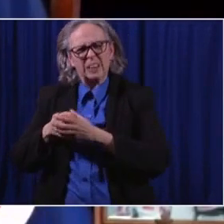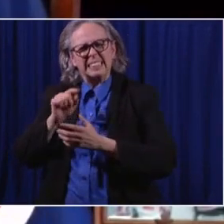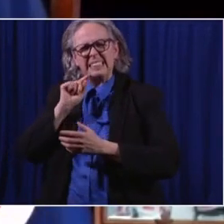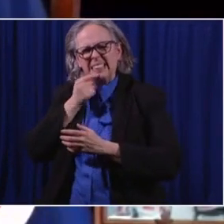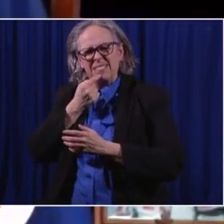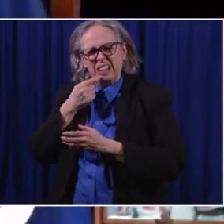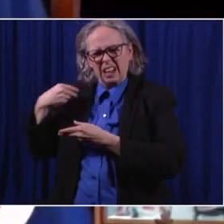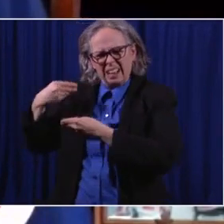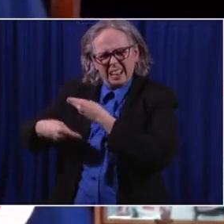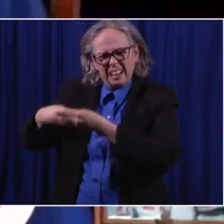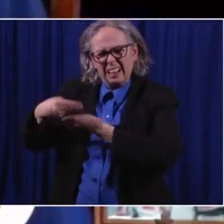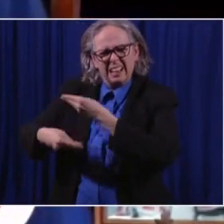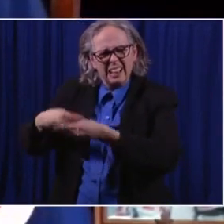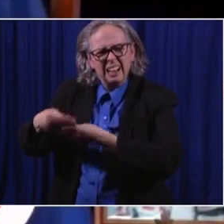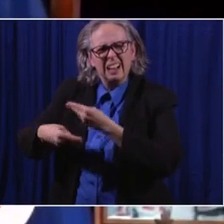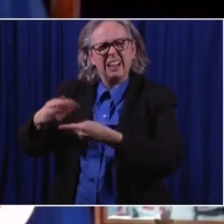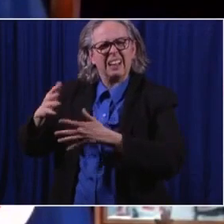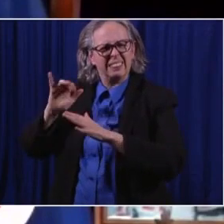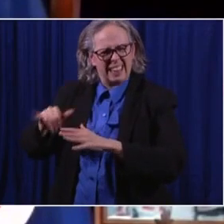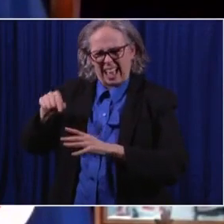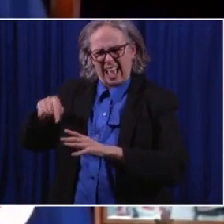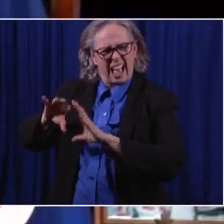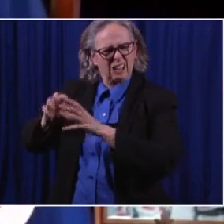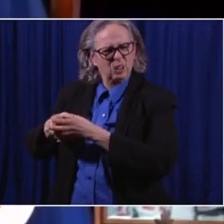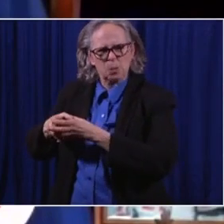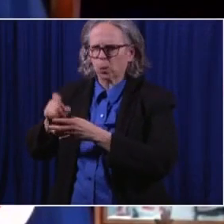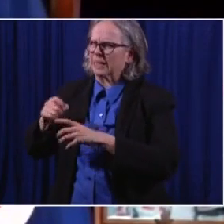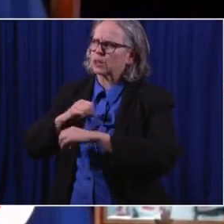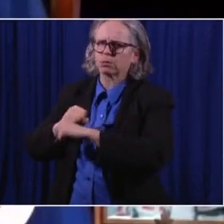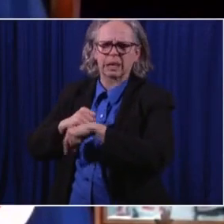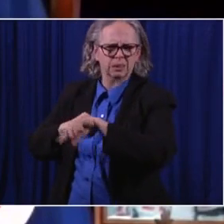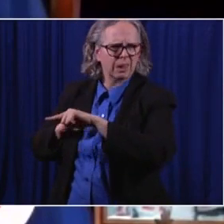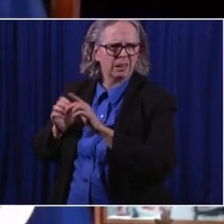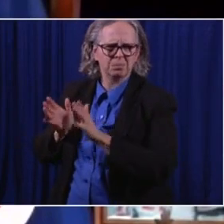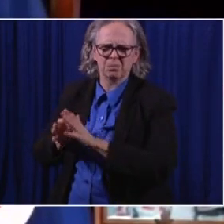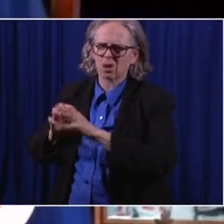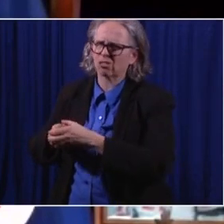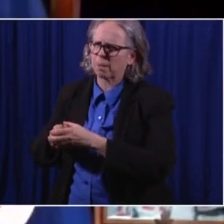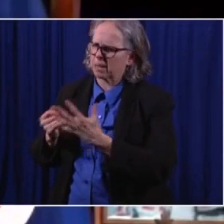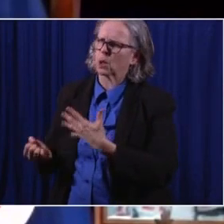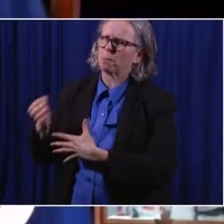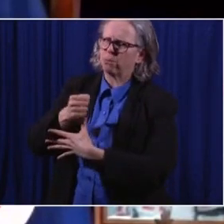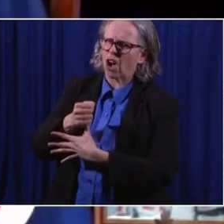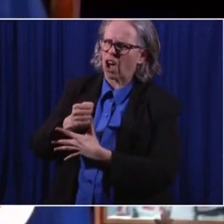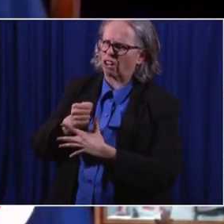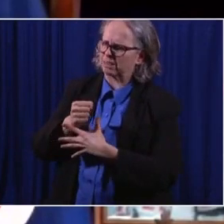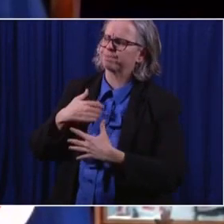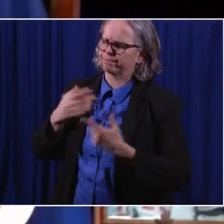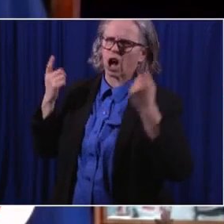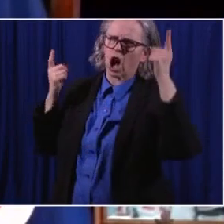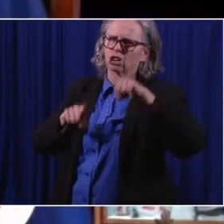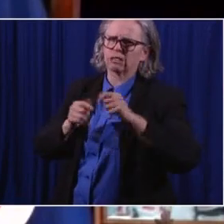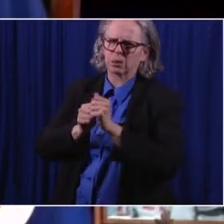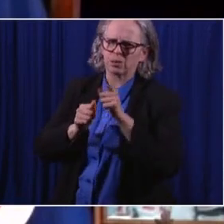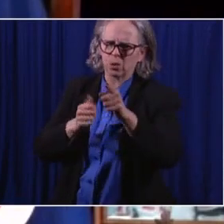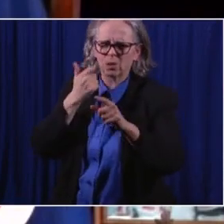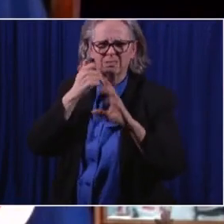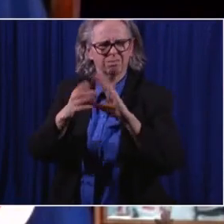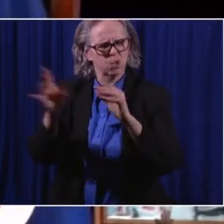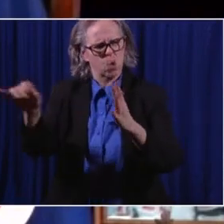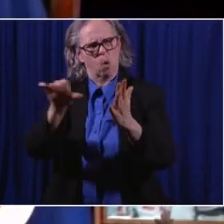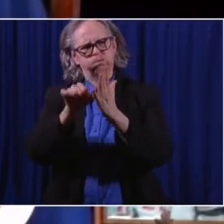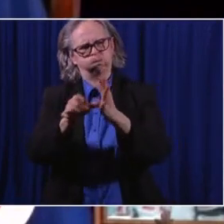vulnerable. And making that a priority is super important. I think we all know, as you articulated well, why it's so important to